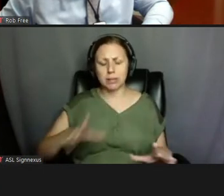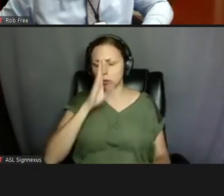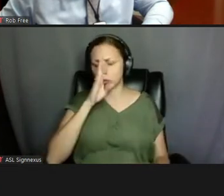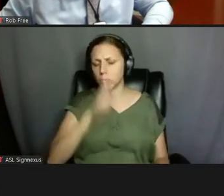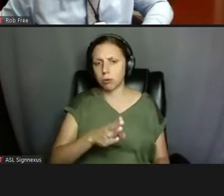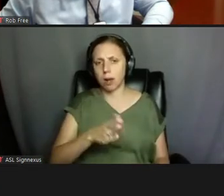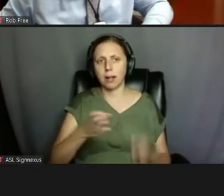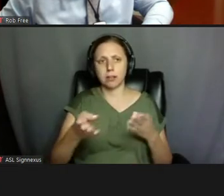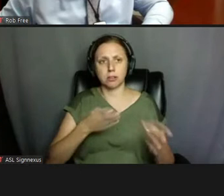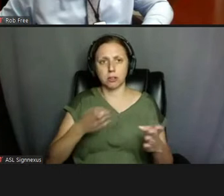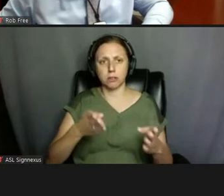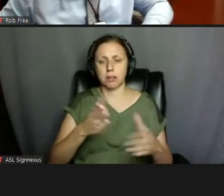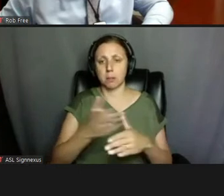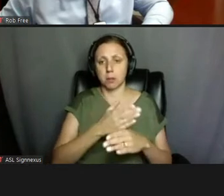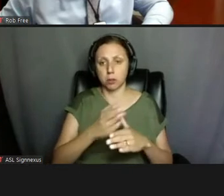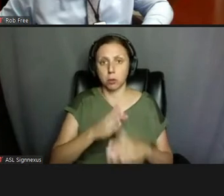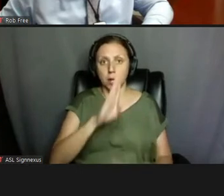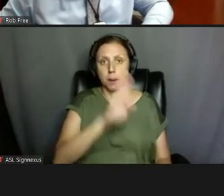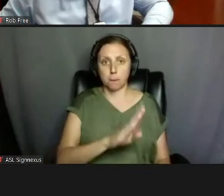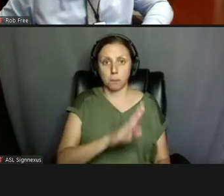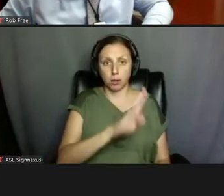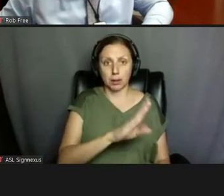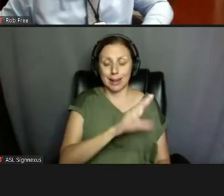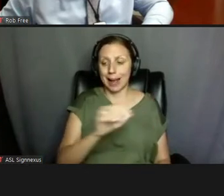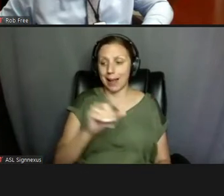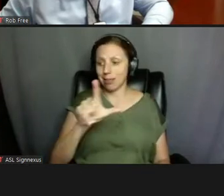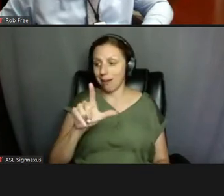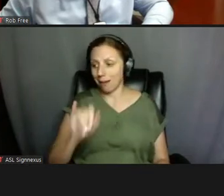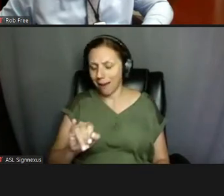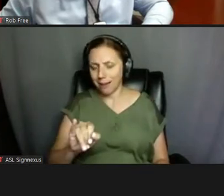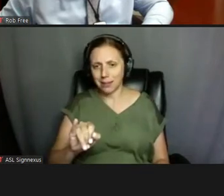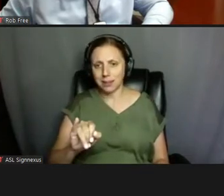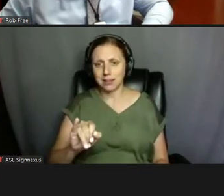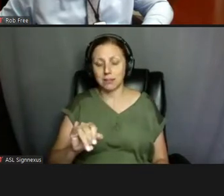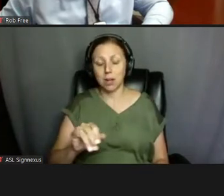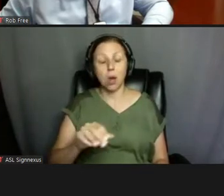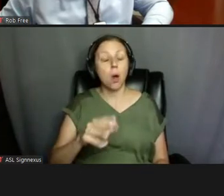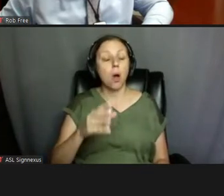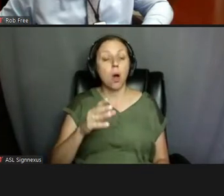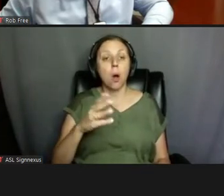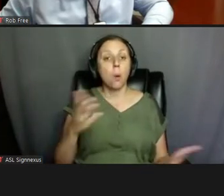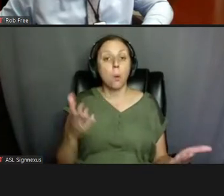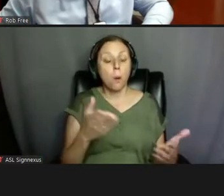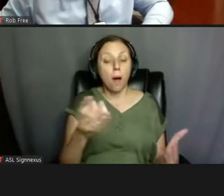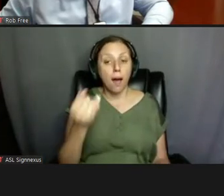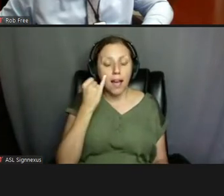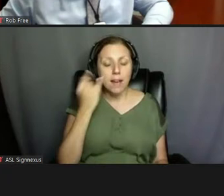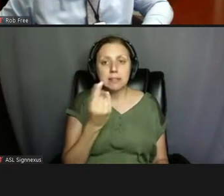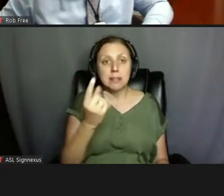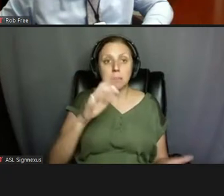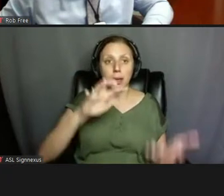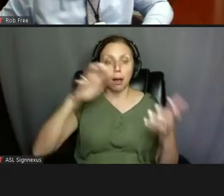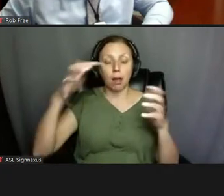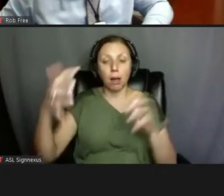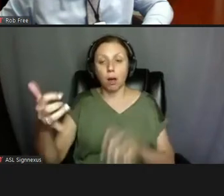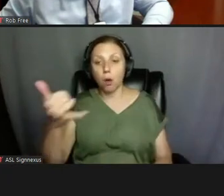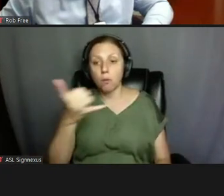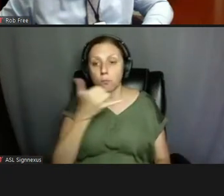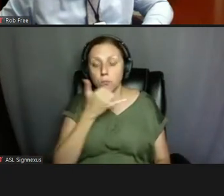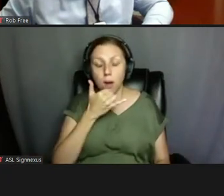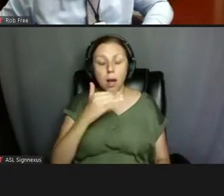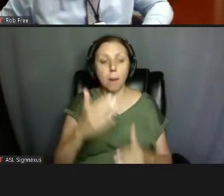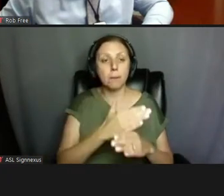between Brooklyn and Long Island. What if something goes wrong between